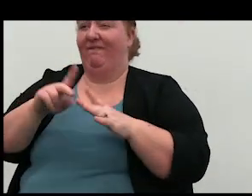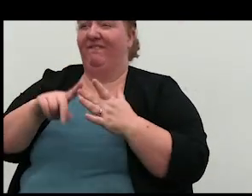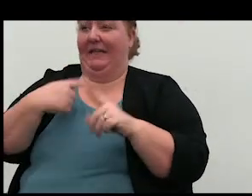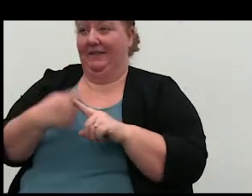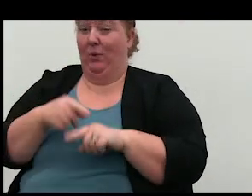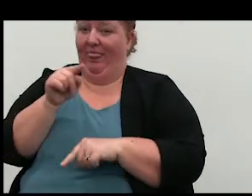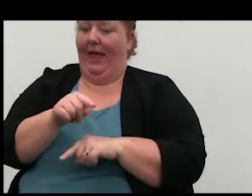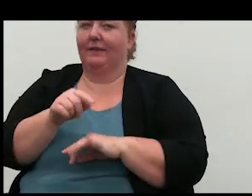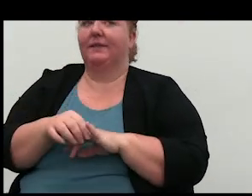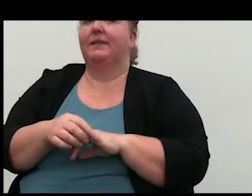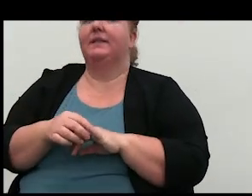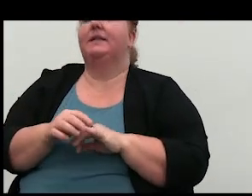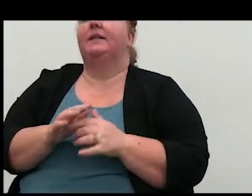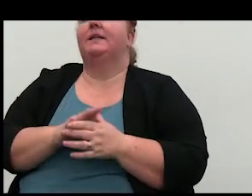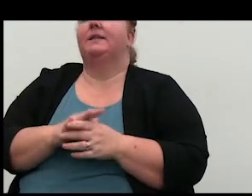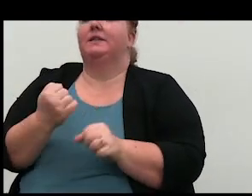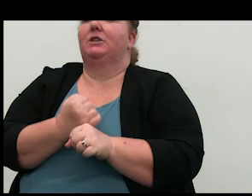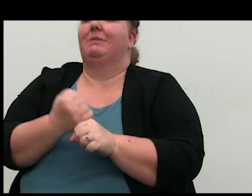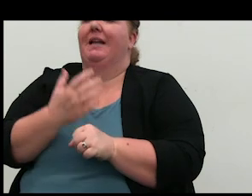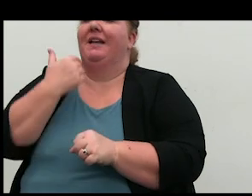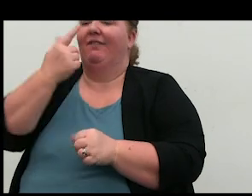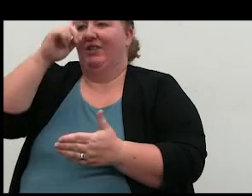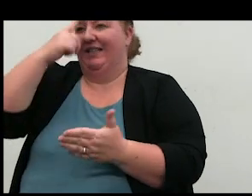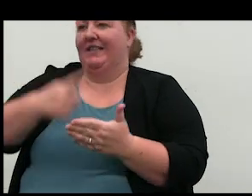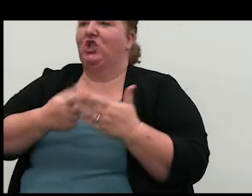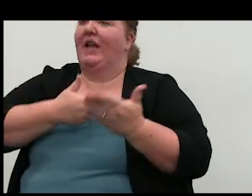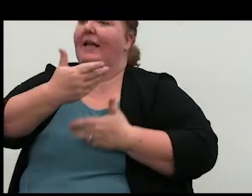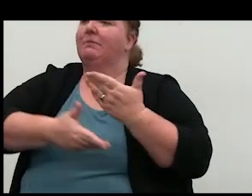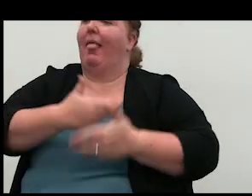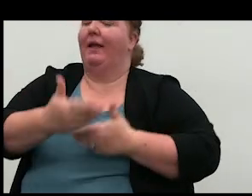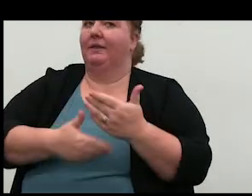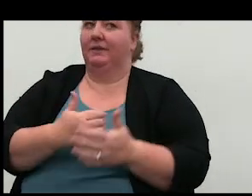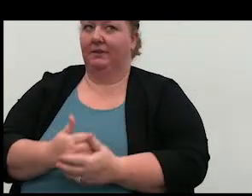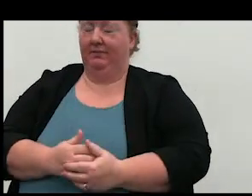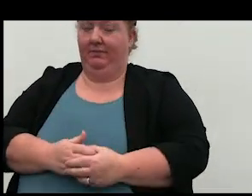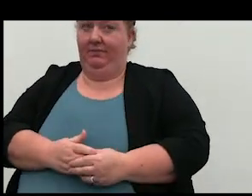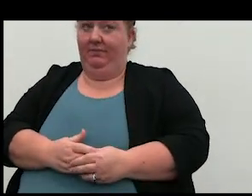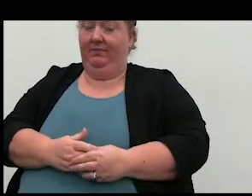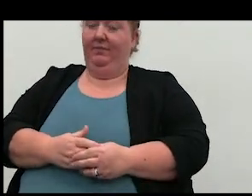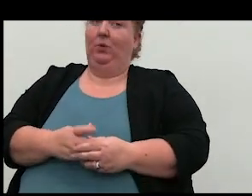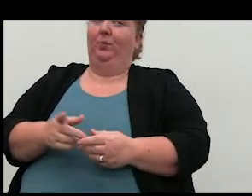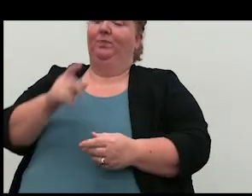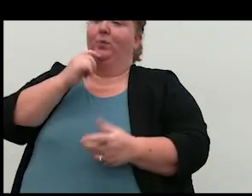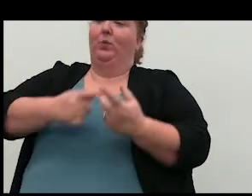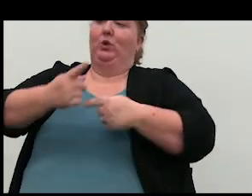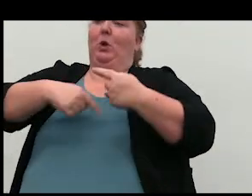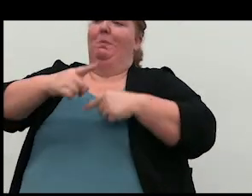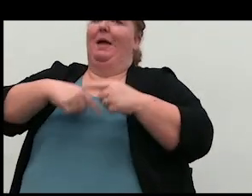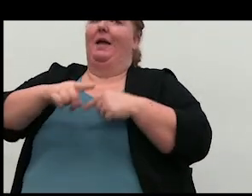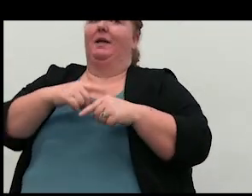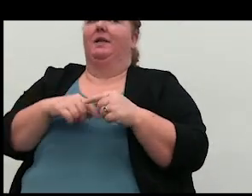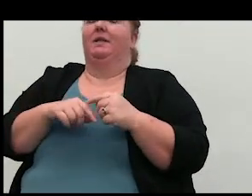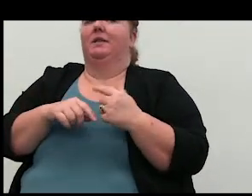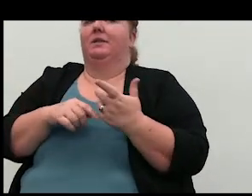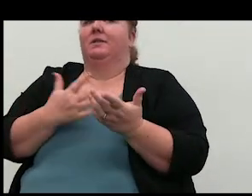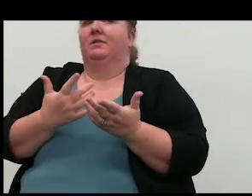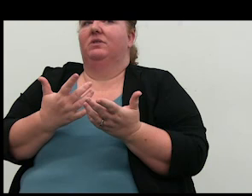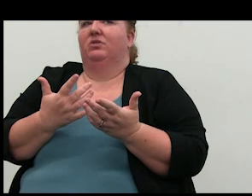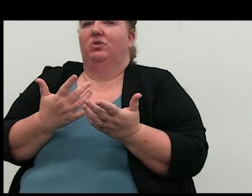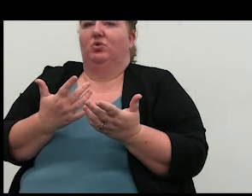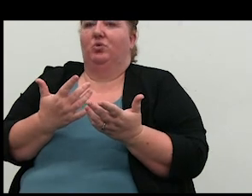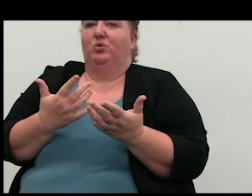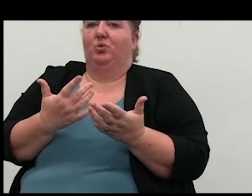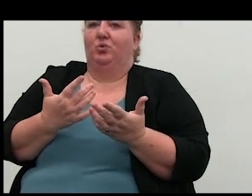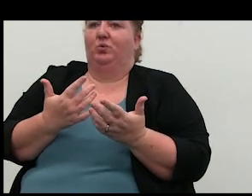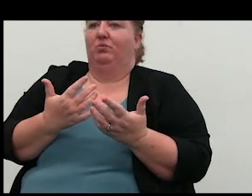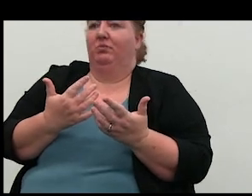said is to make every decision explained. This would go back even to when actuaries made decisions about insurance